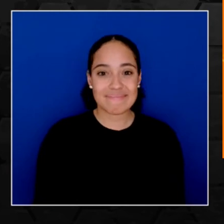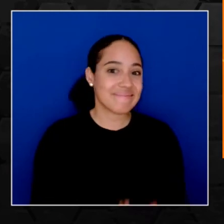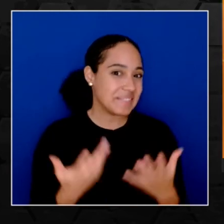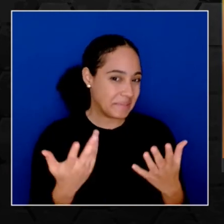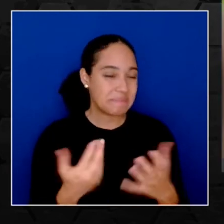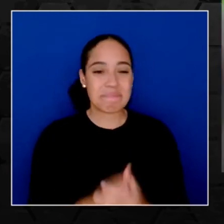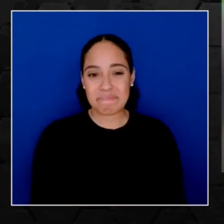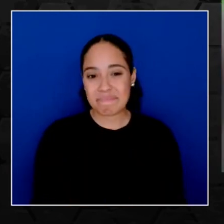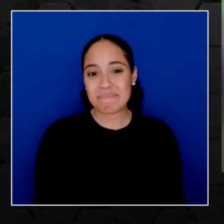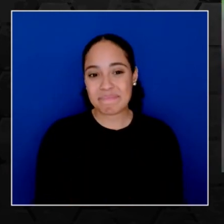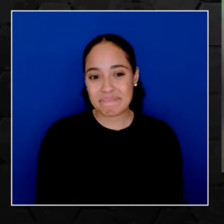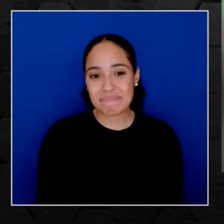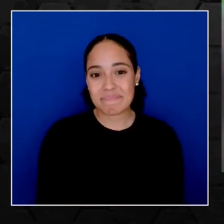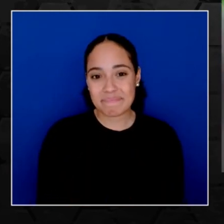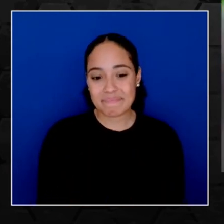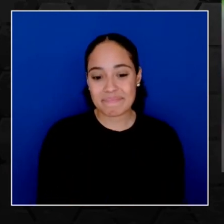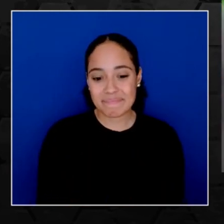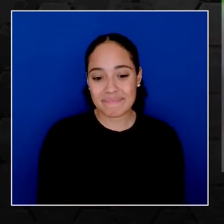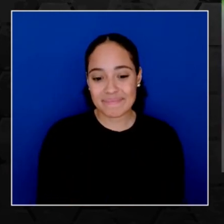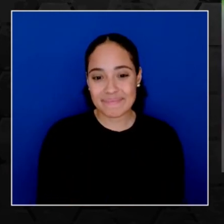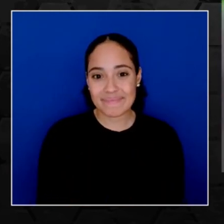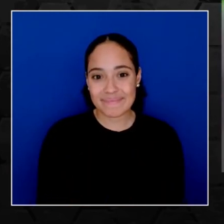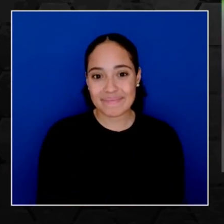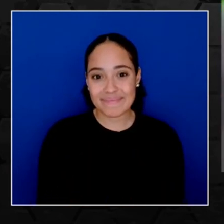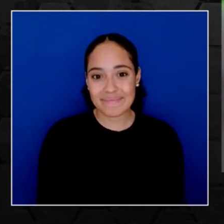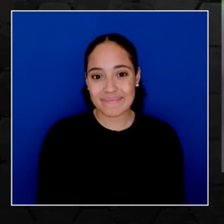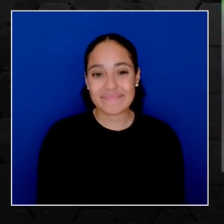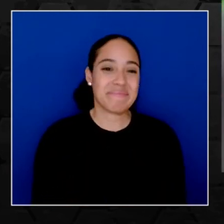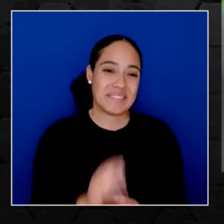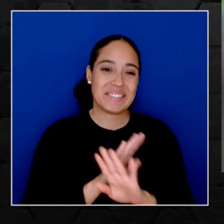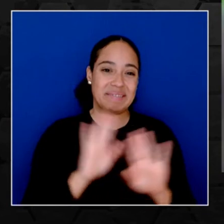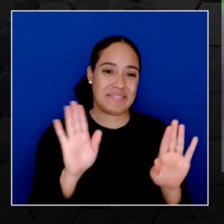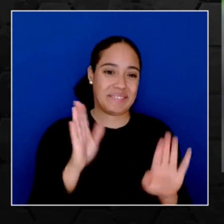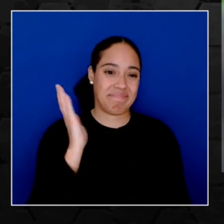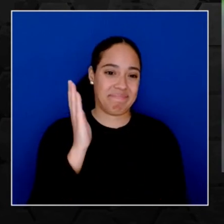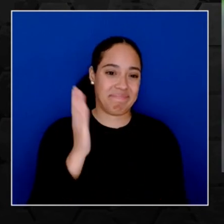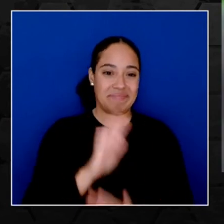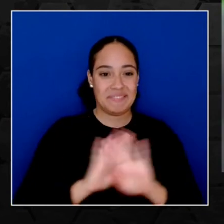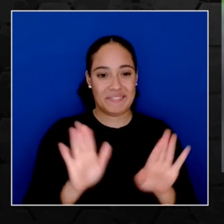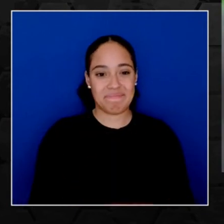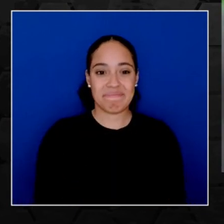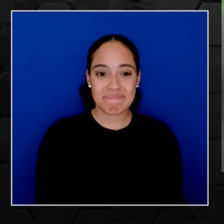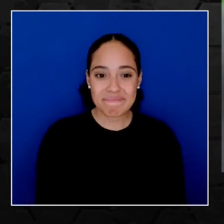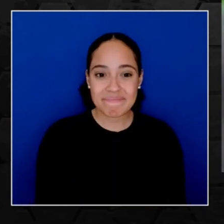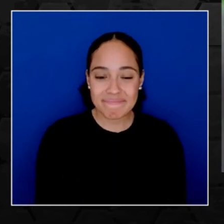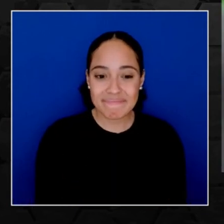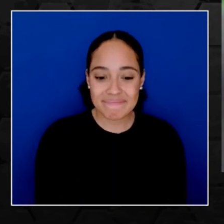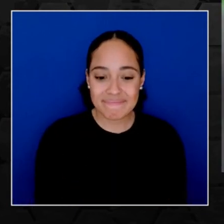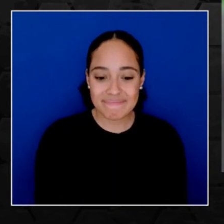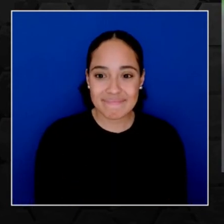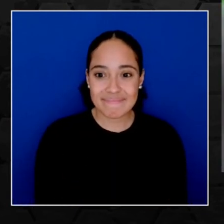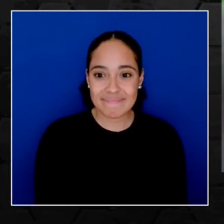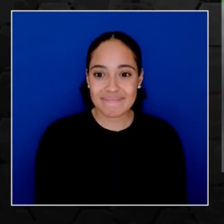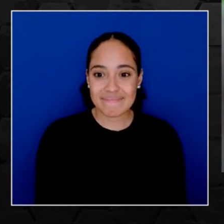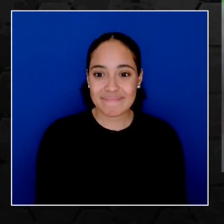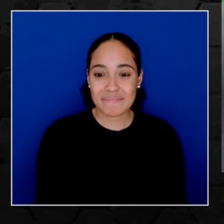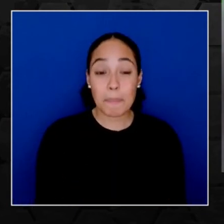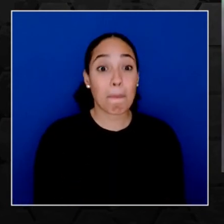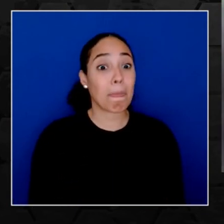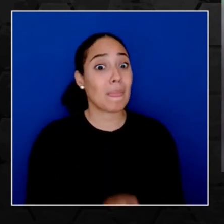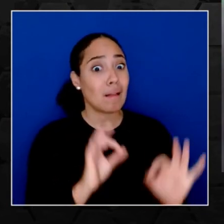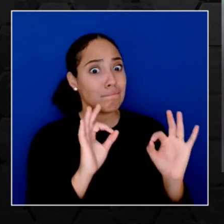yep, I am ended with the session. Yep. That was a great session. I would say a